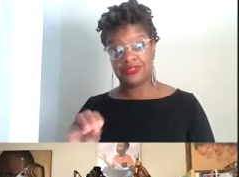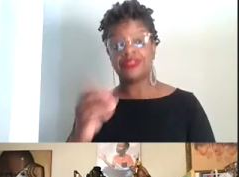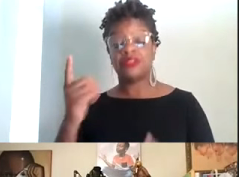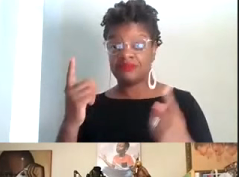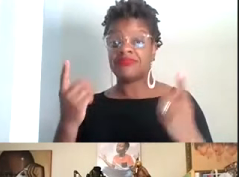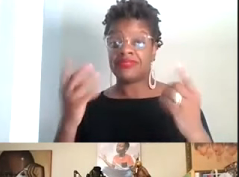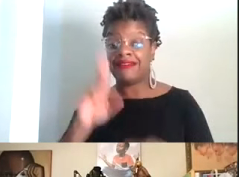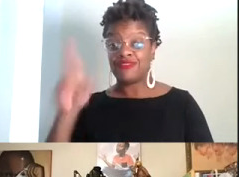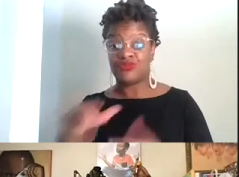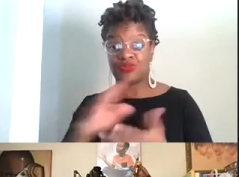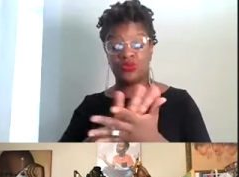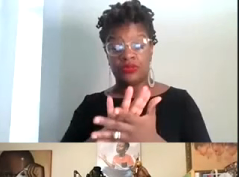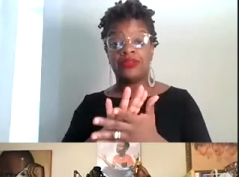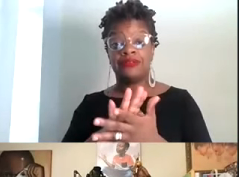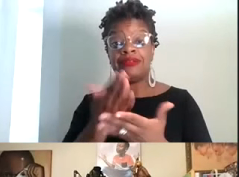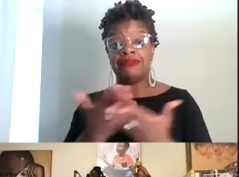right now.